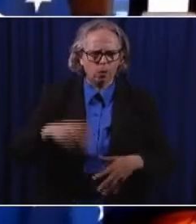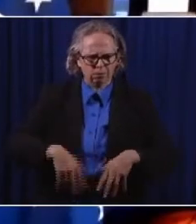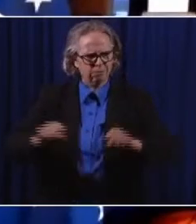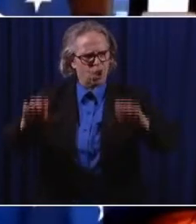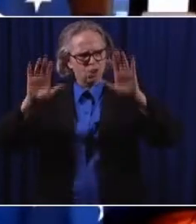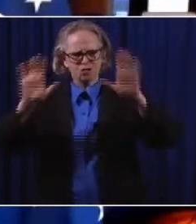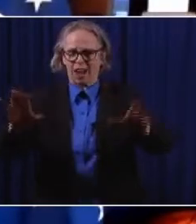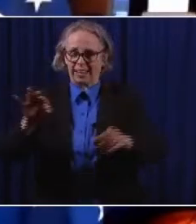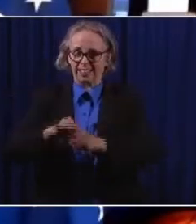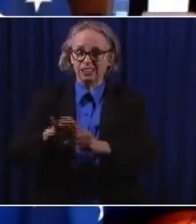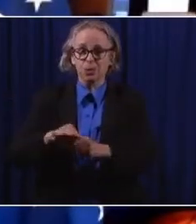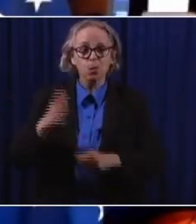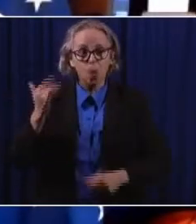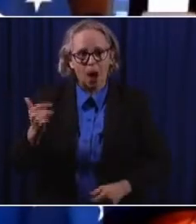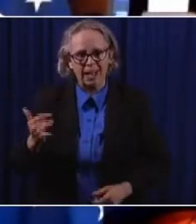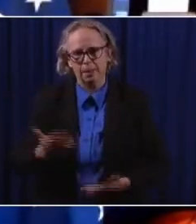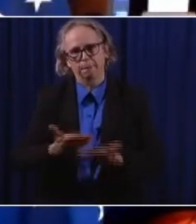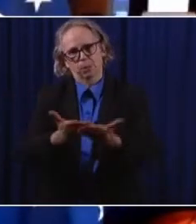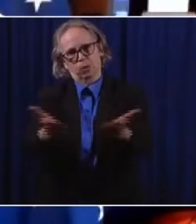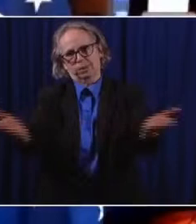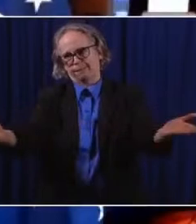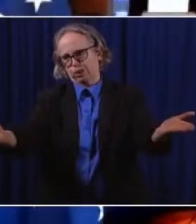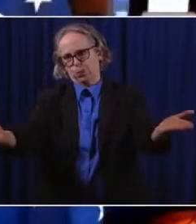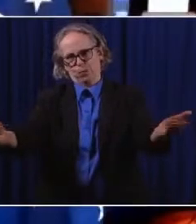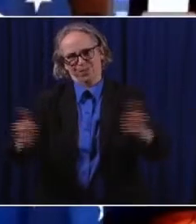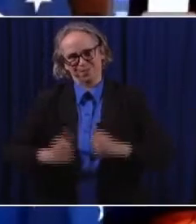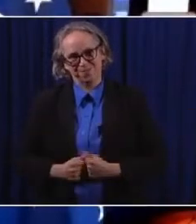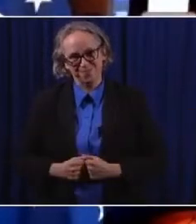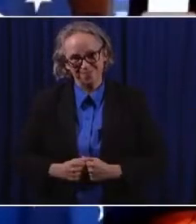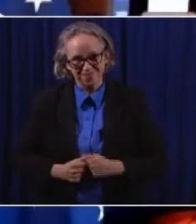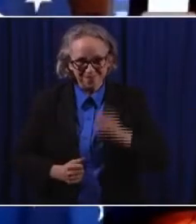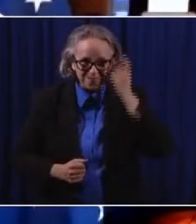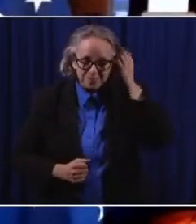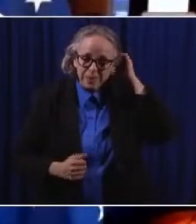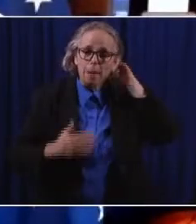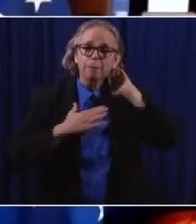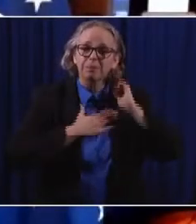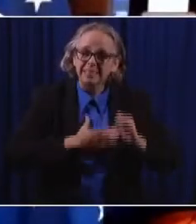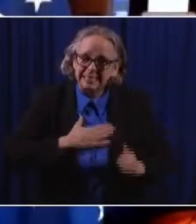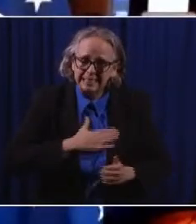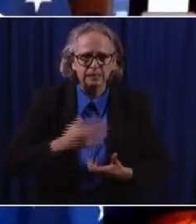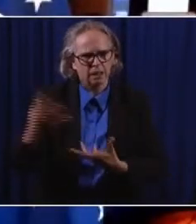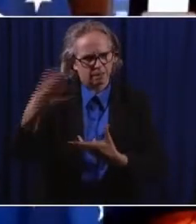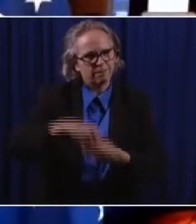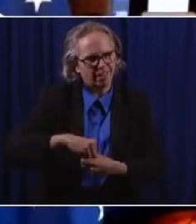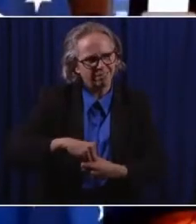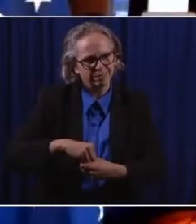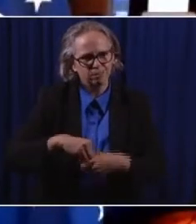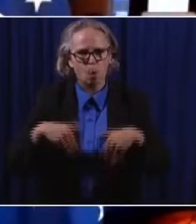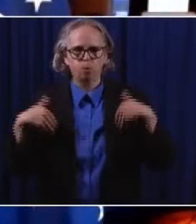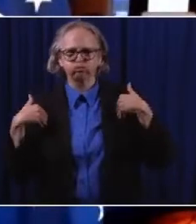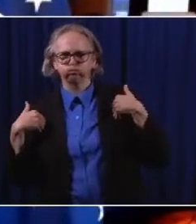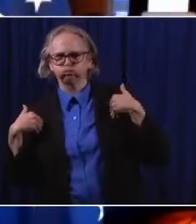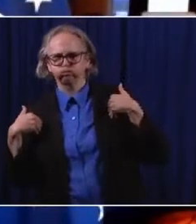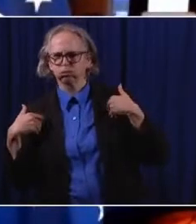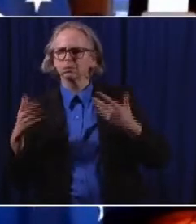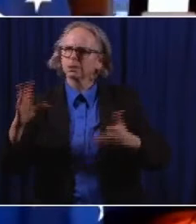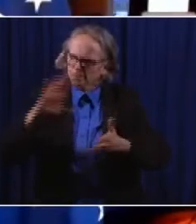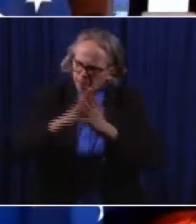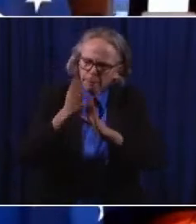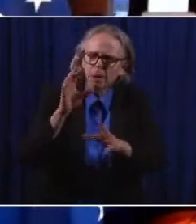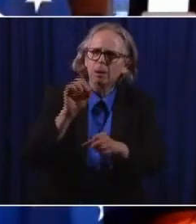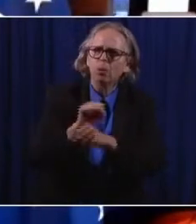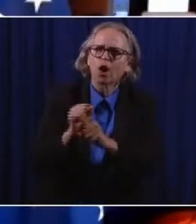state. It's something that you can count on. Please participate as a poll worker. It will give